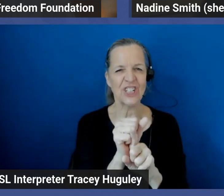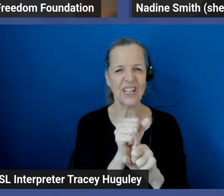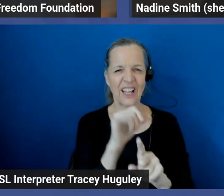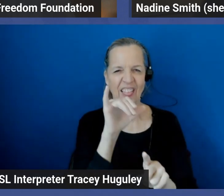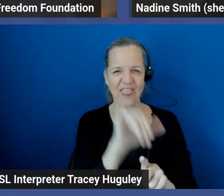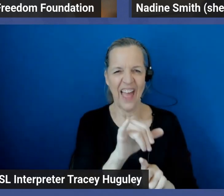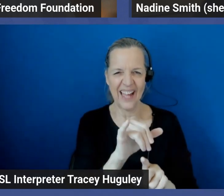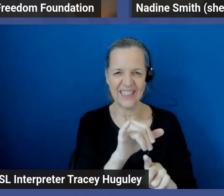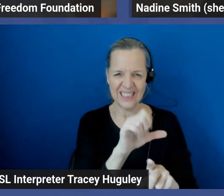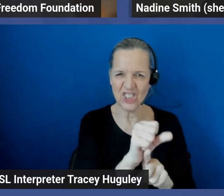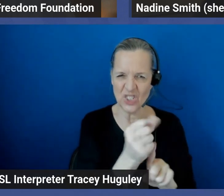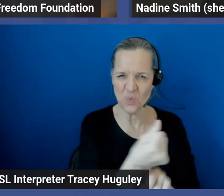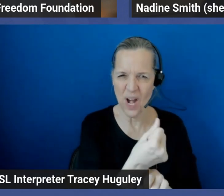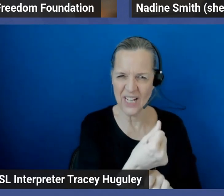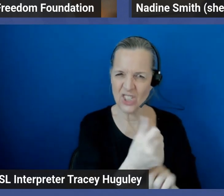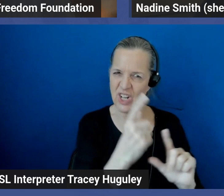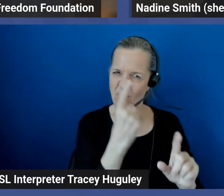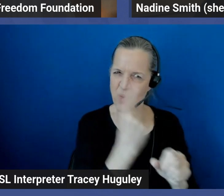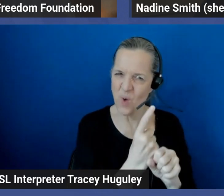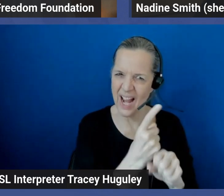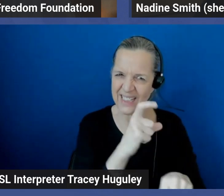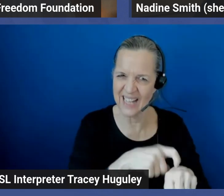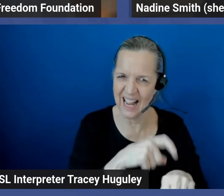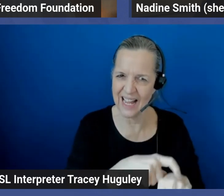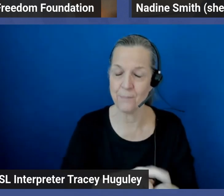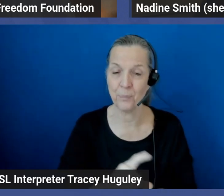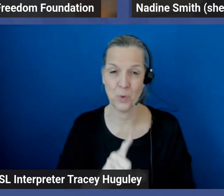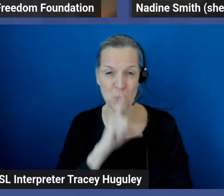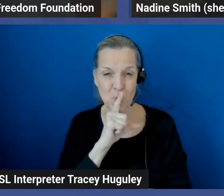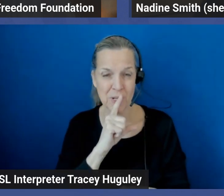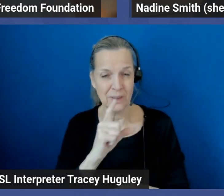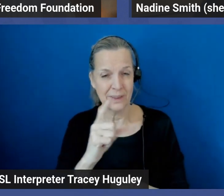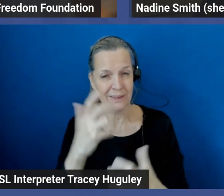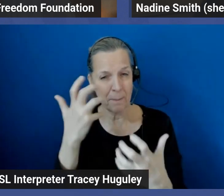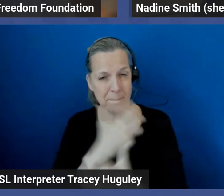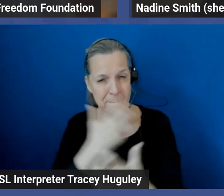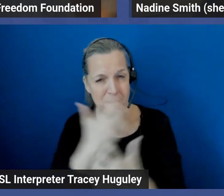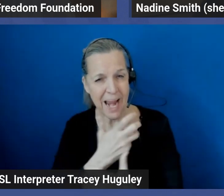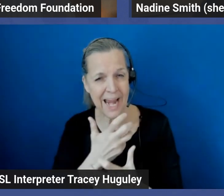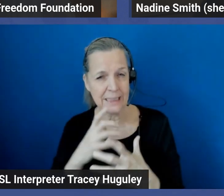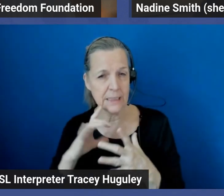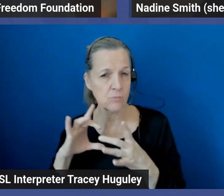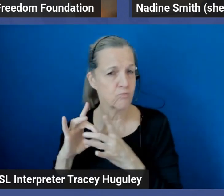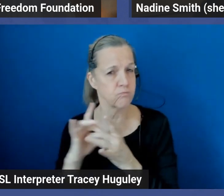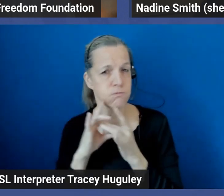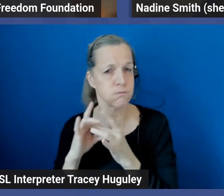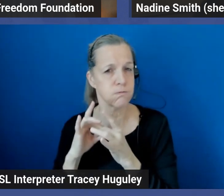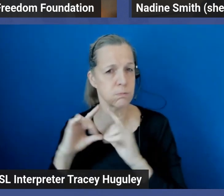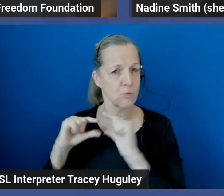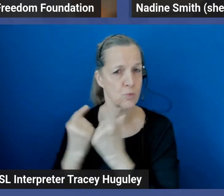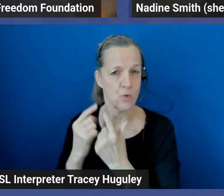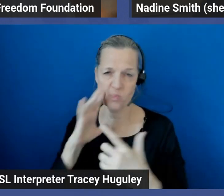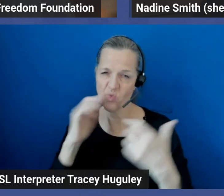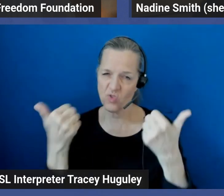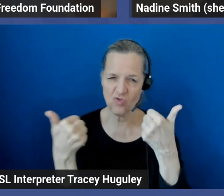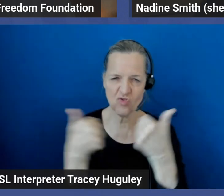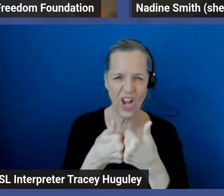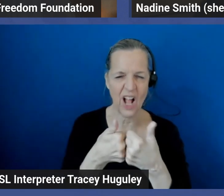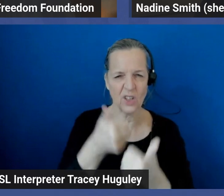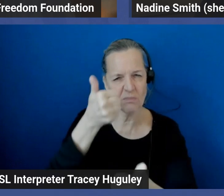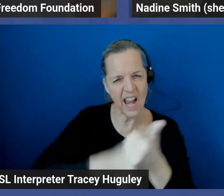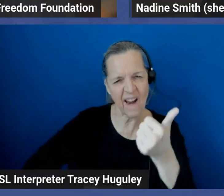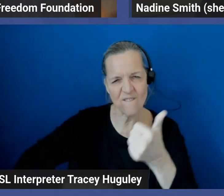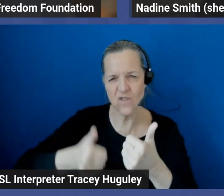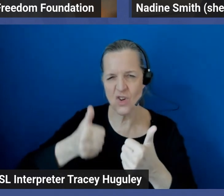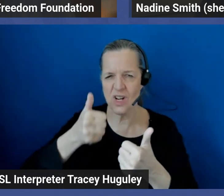been this remarkable coalition where we have said we will challenge them at every turn. We will kill every bill